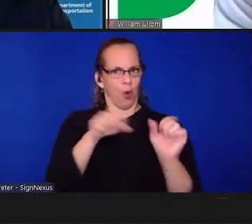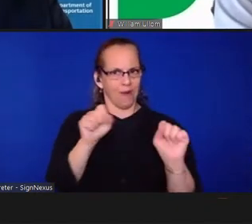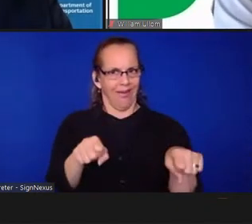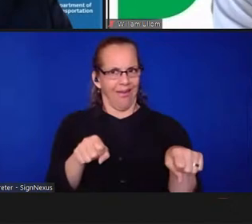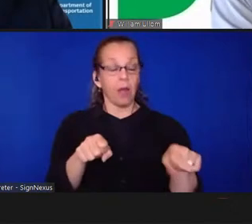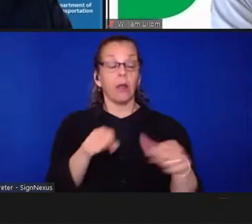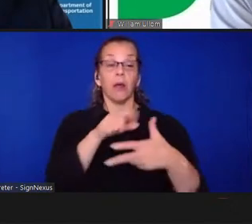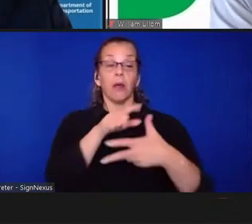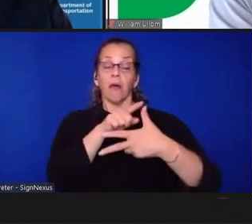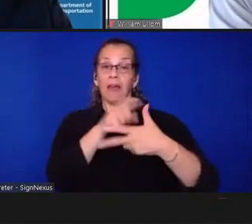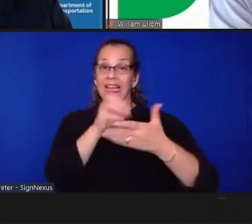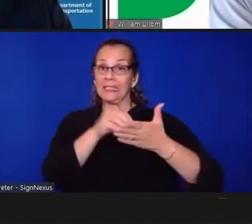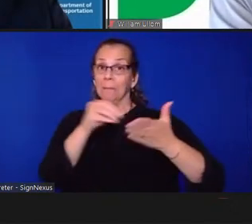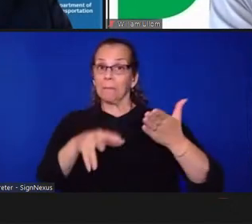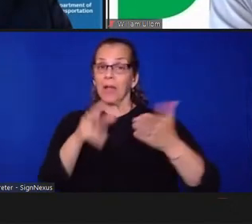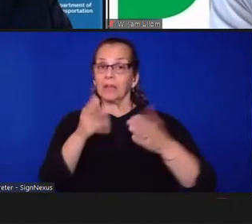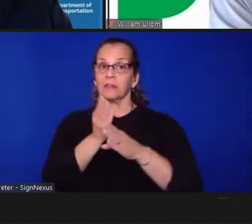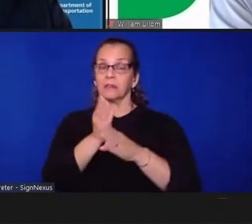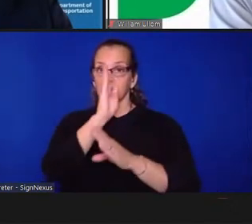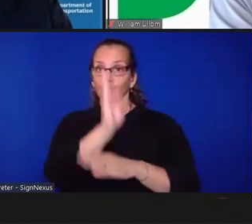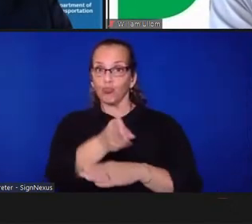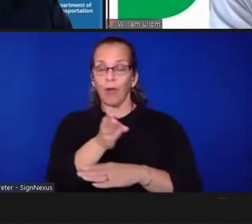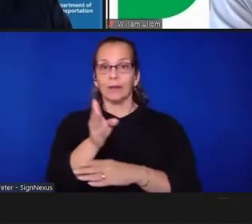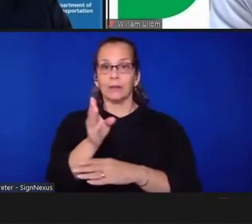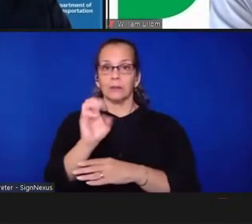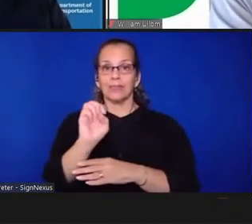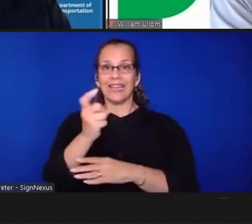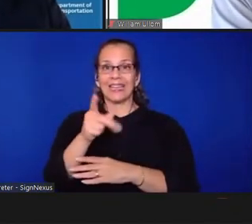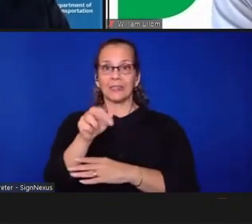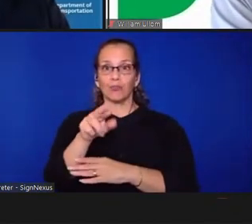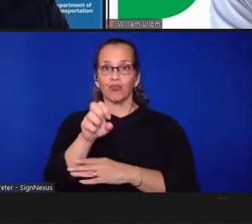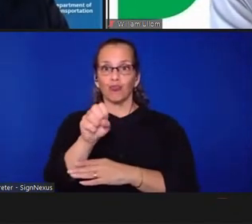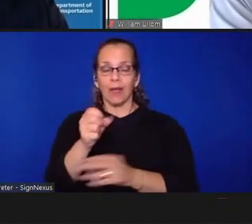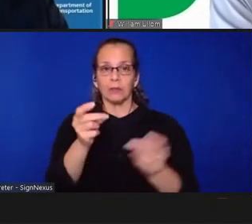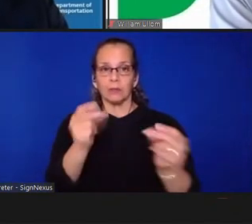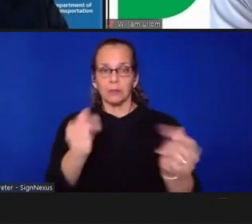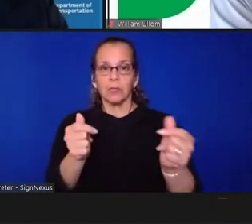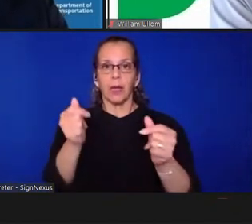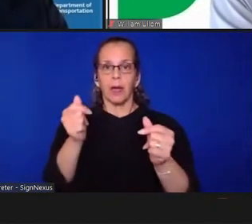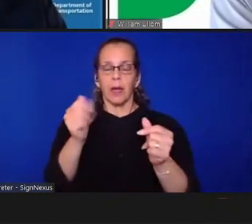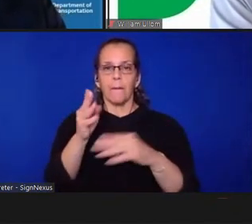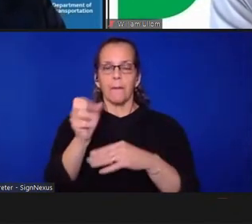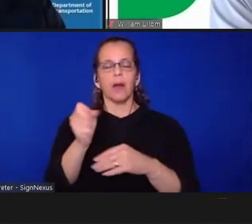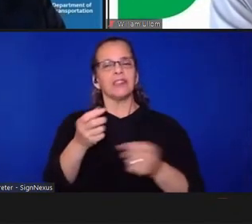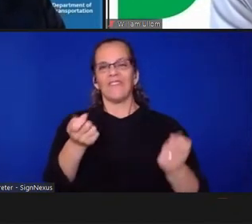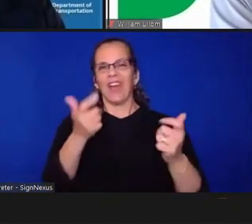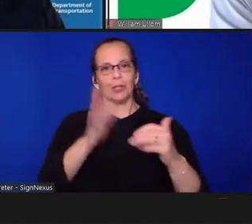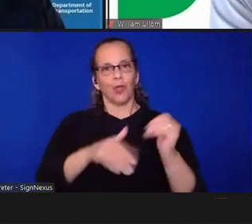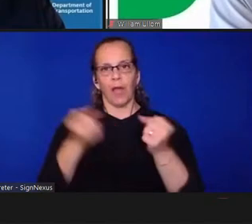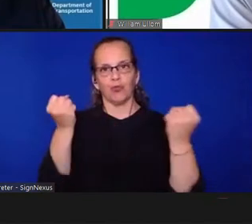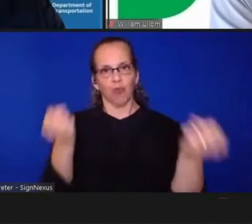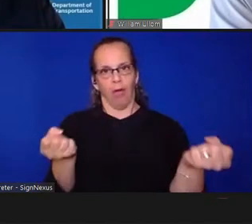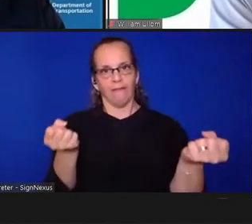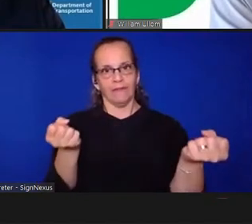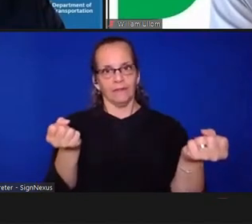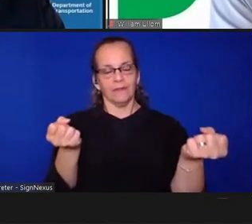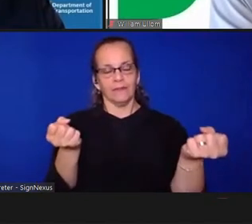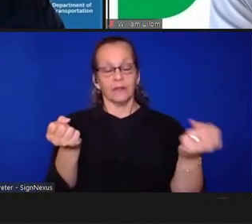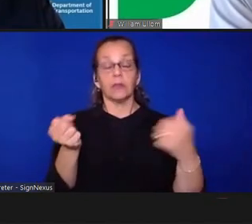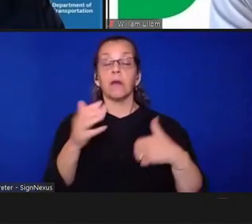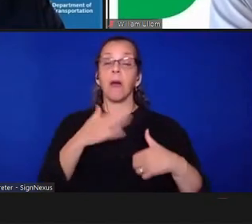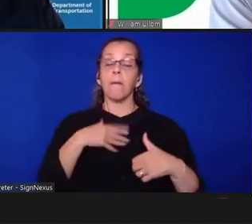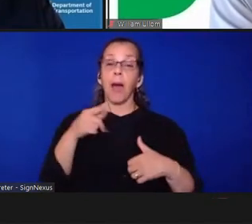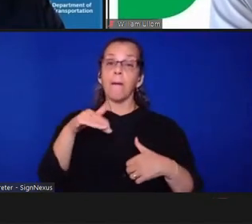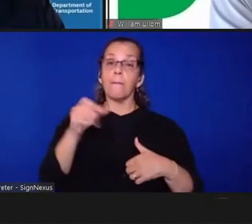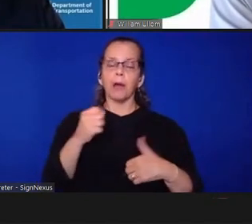express bus and often faster than driving my express bus commute gives me a pleasant and